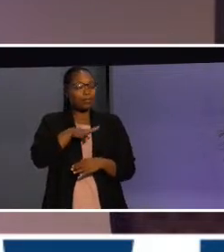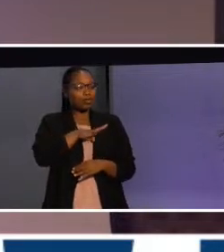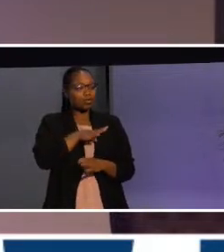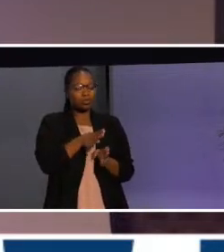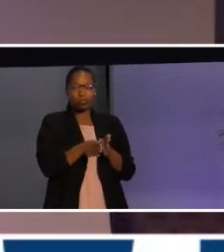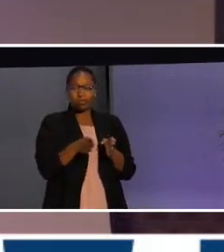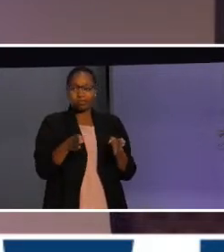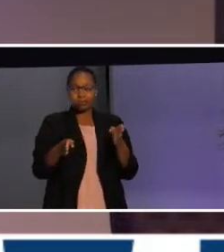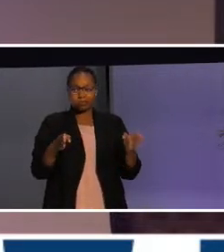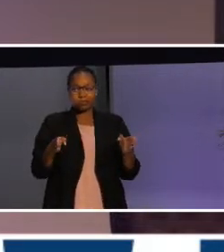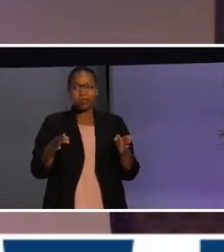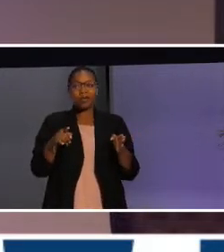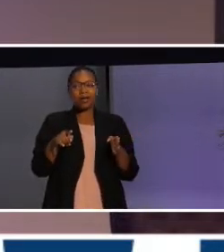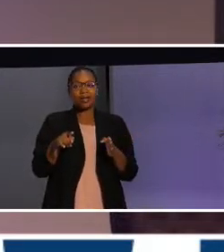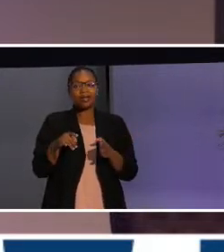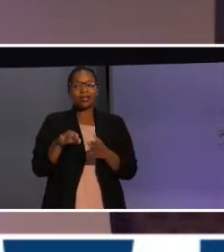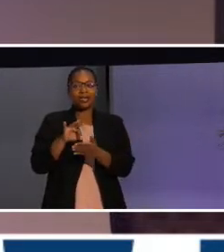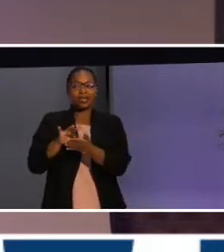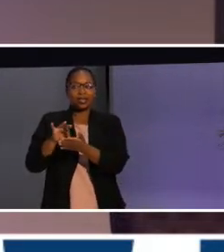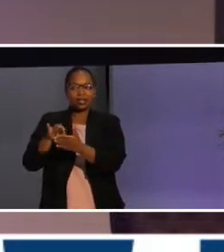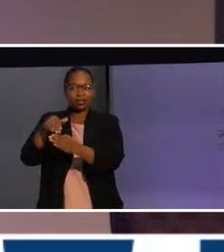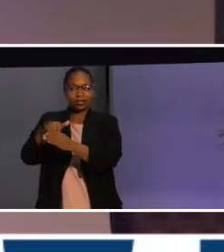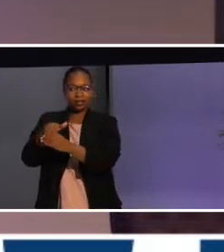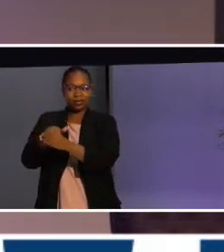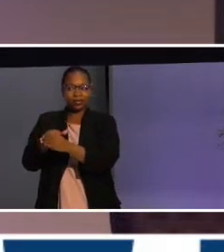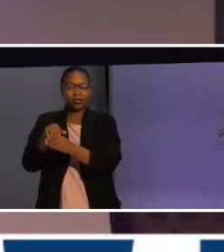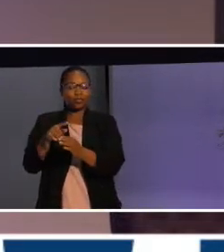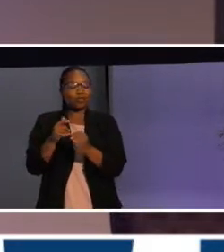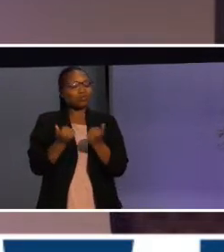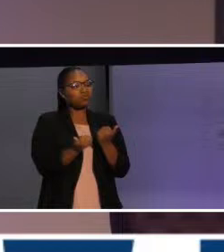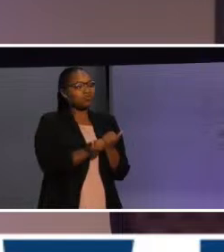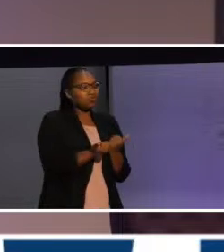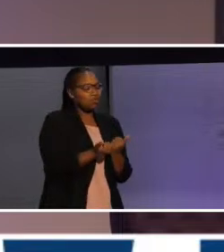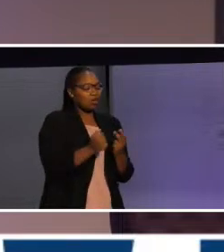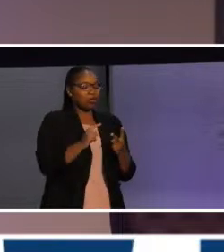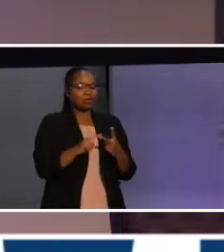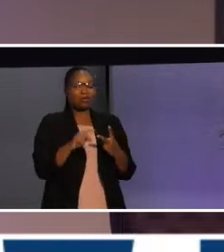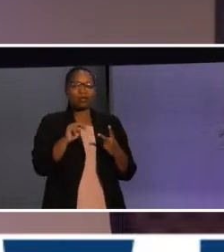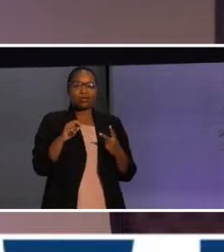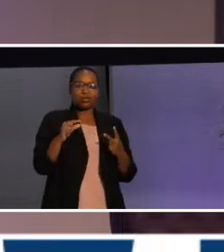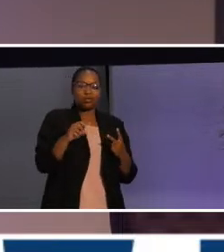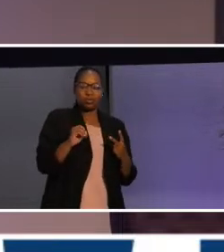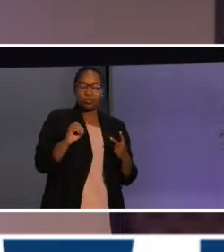assistance agencies, civil society, the media,